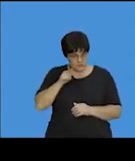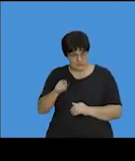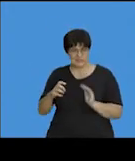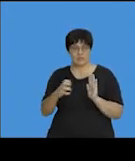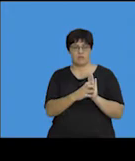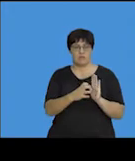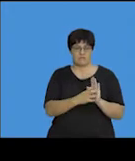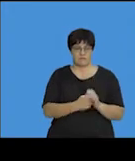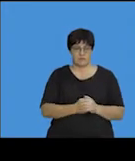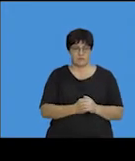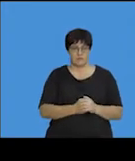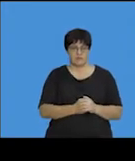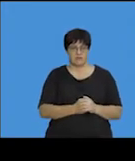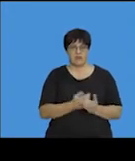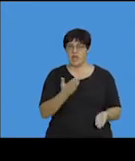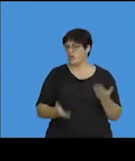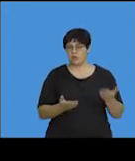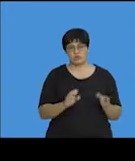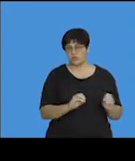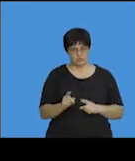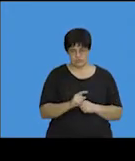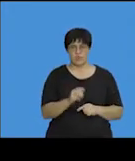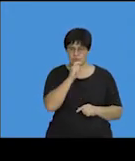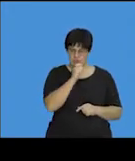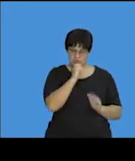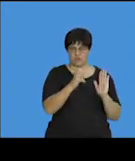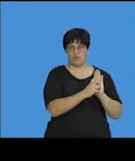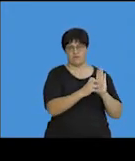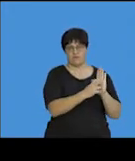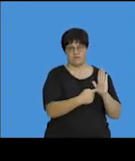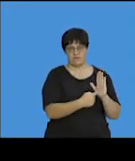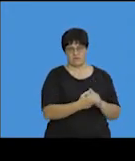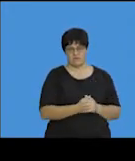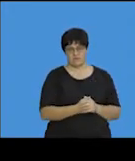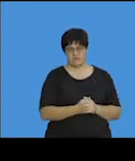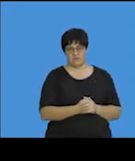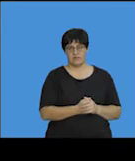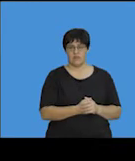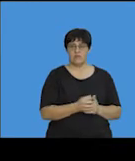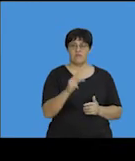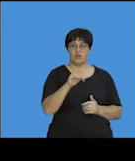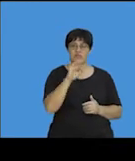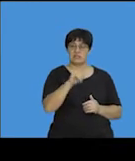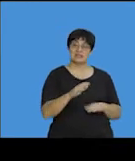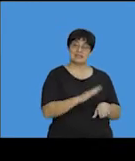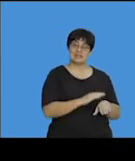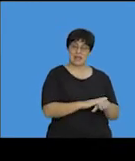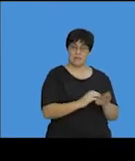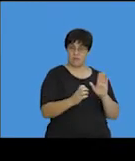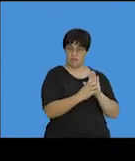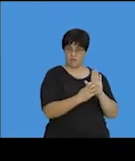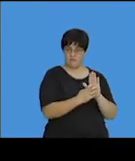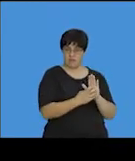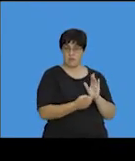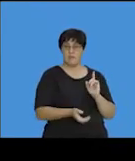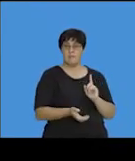But we're going to use the graph to do that. I'm not going to use an equation of motion, I'm going to use the graph. From a